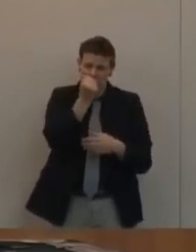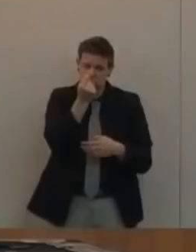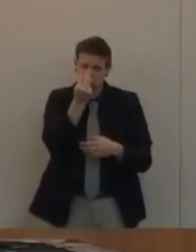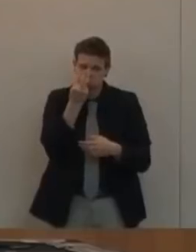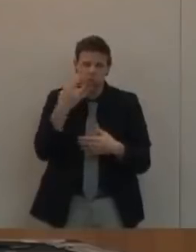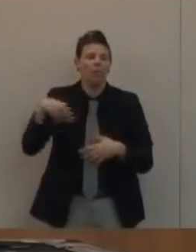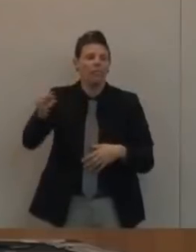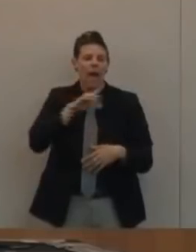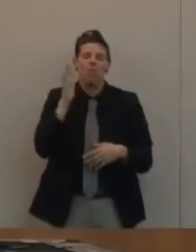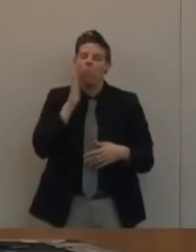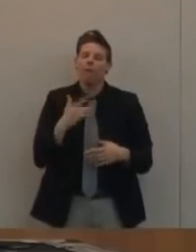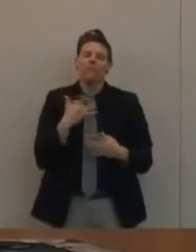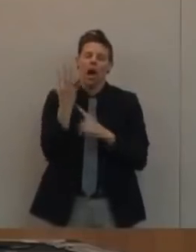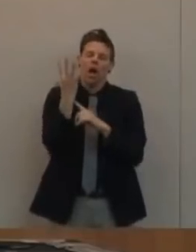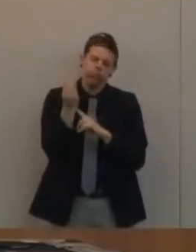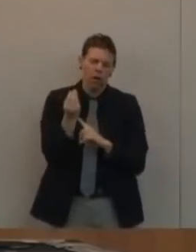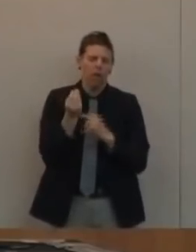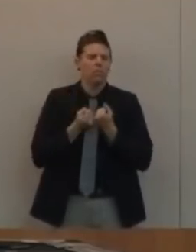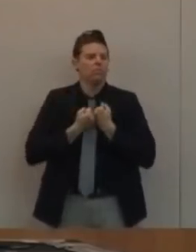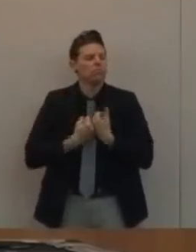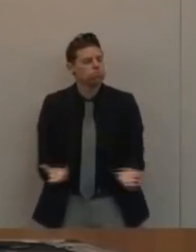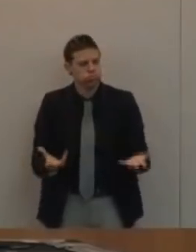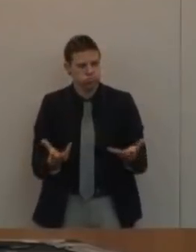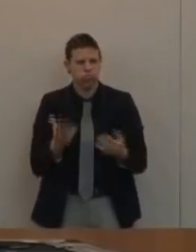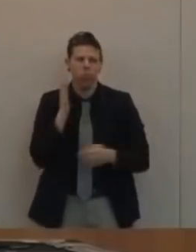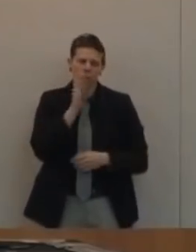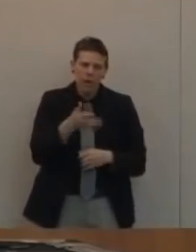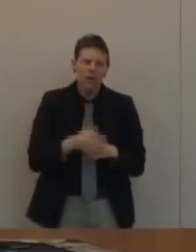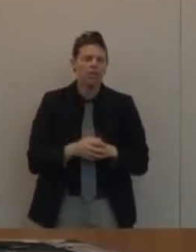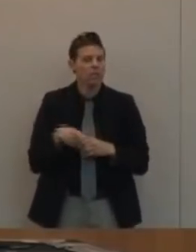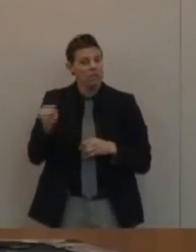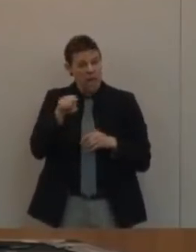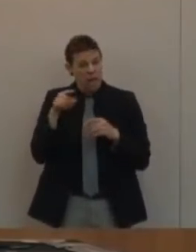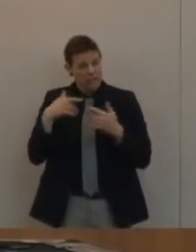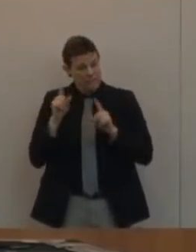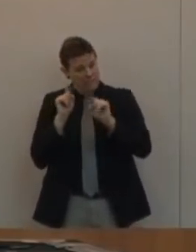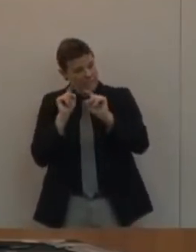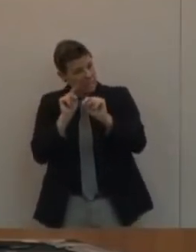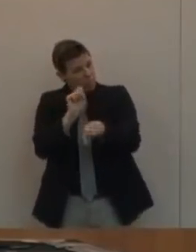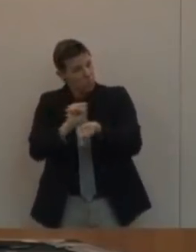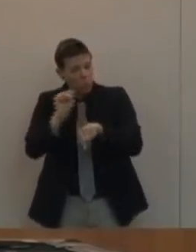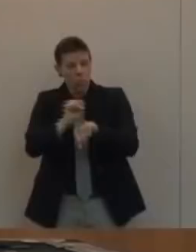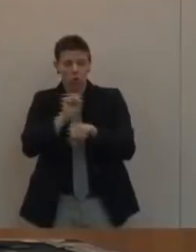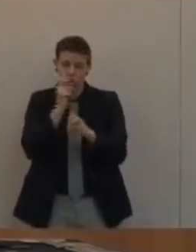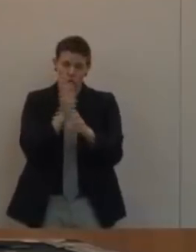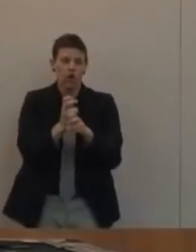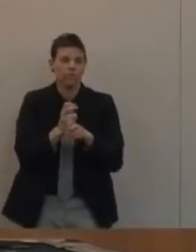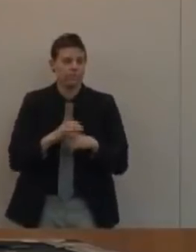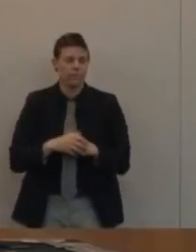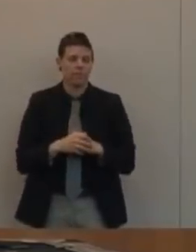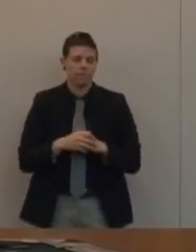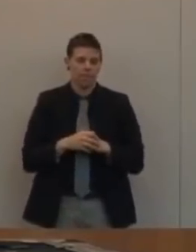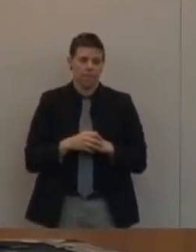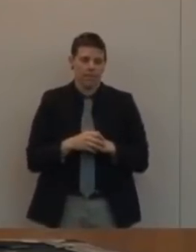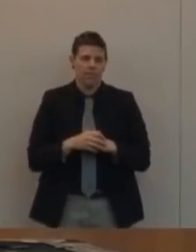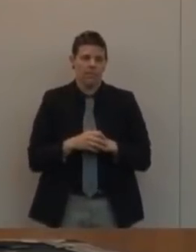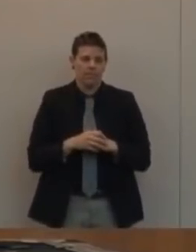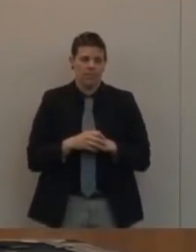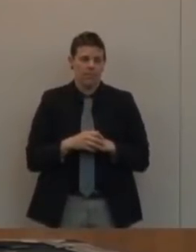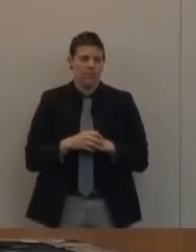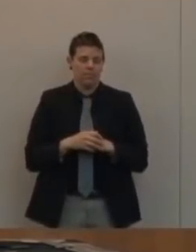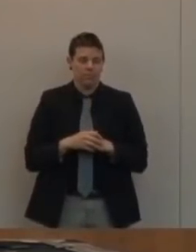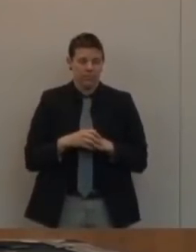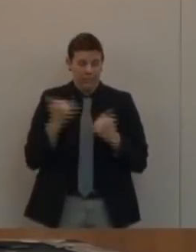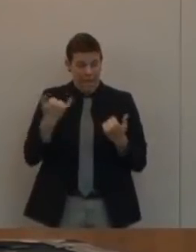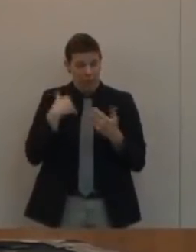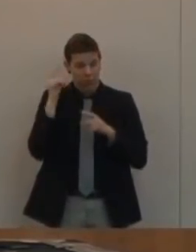who are essential workers, who are coming to work, and now, we're asking them to wear masks and do all the things that